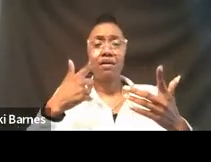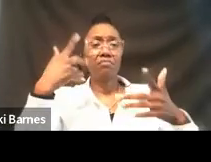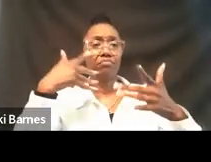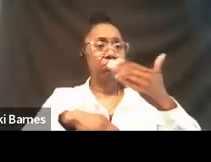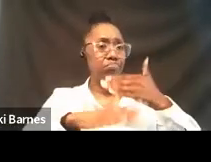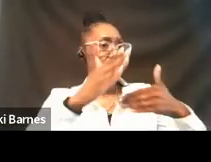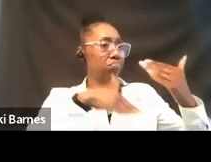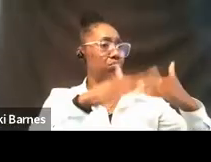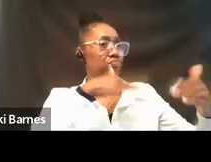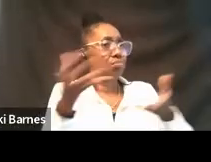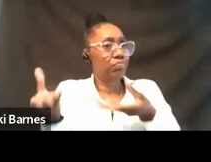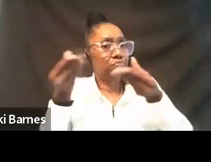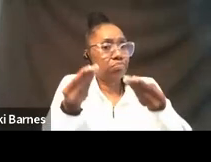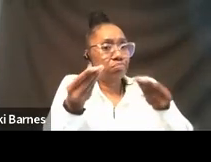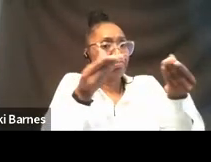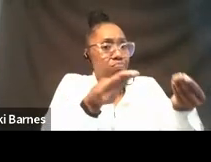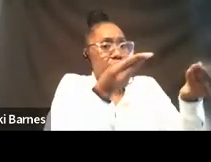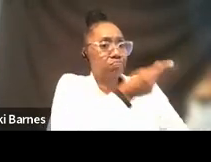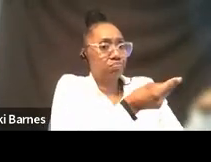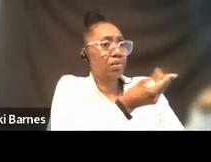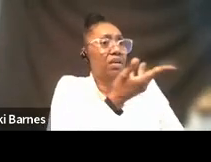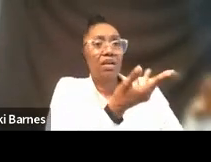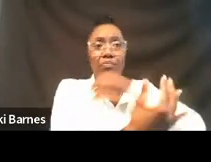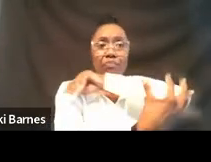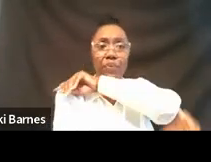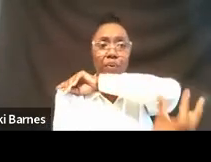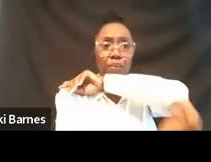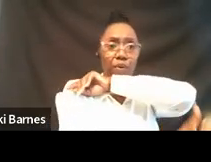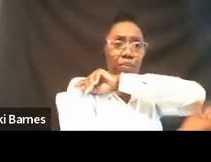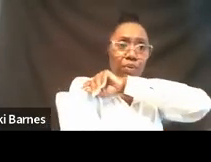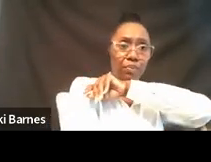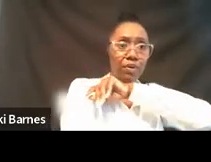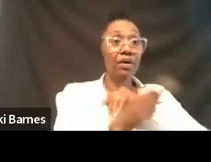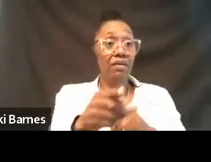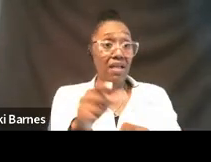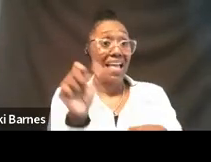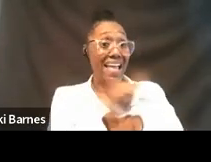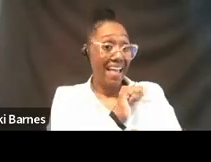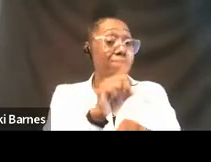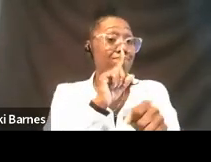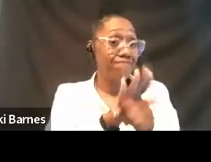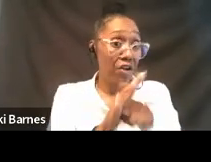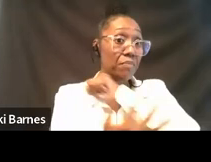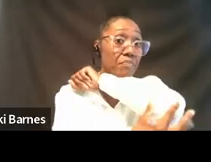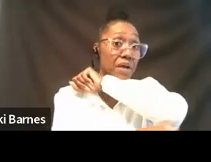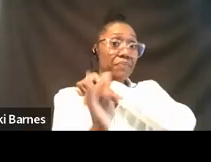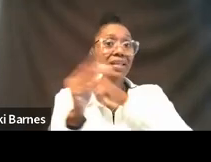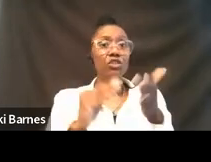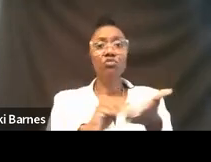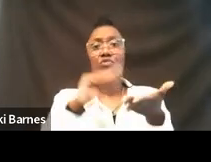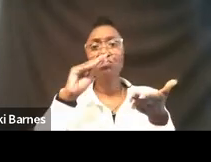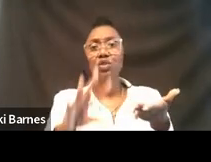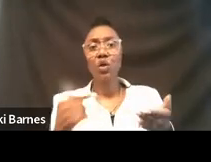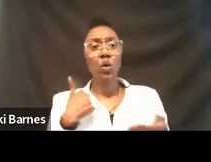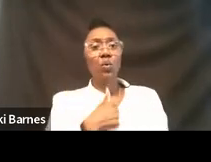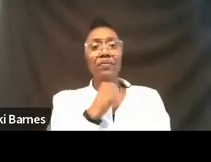not have the tools they need to move out of their situations. Absolute poverty is a little different. These are actually more like students we probably wouldn't